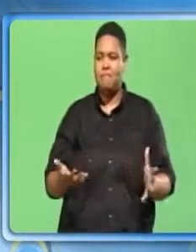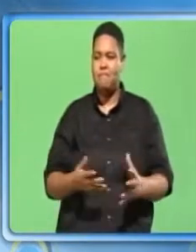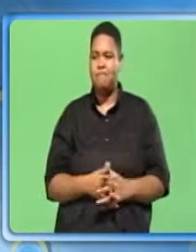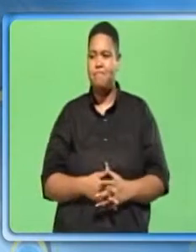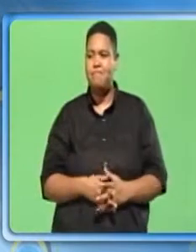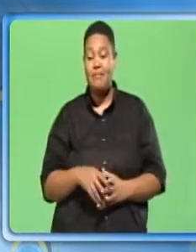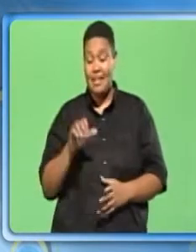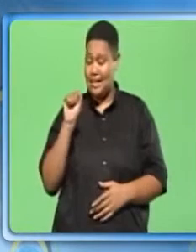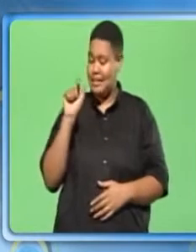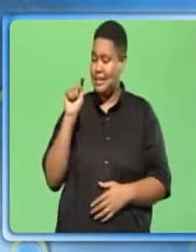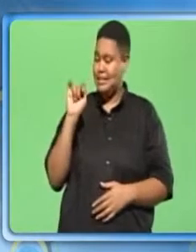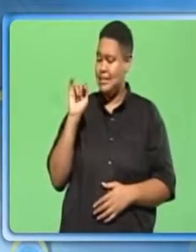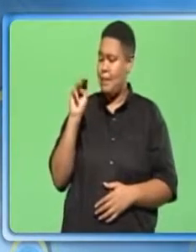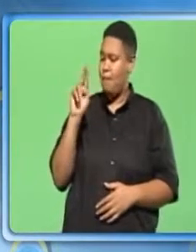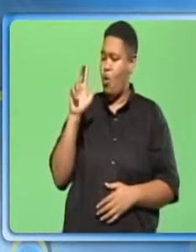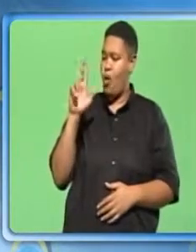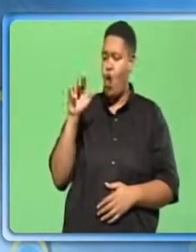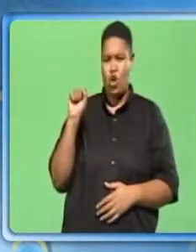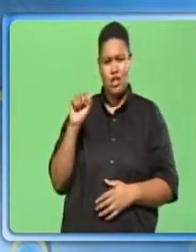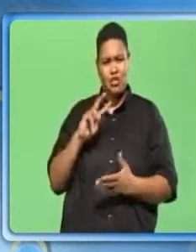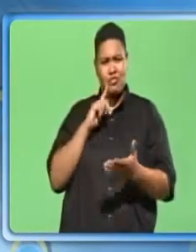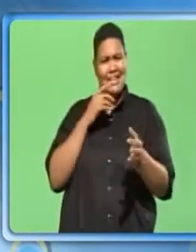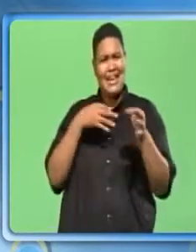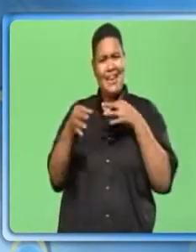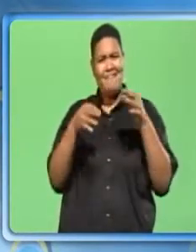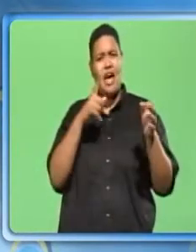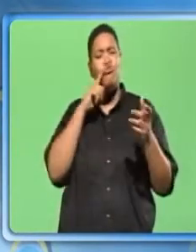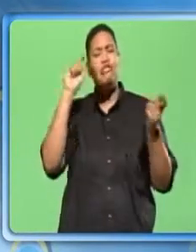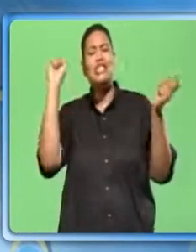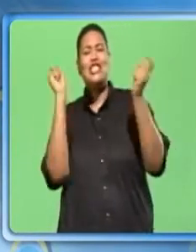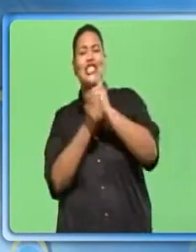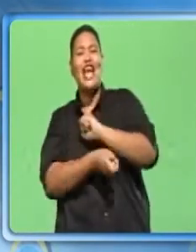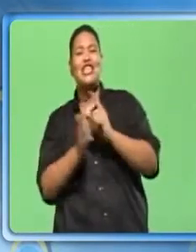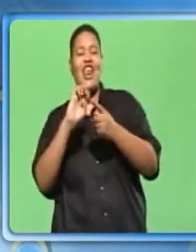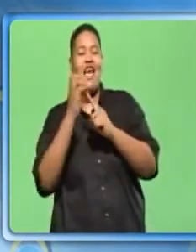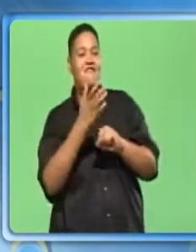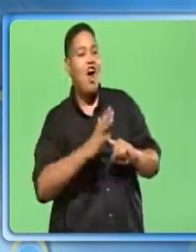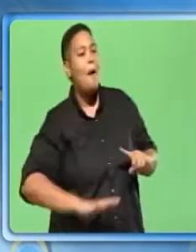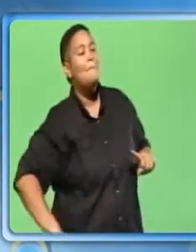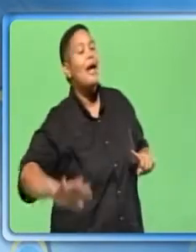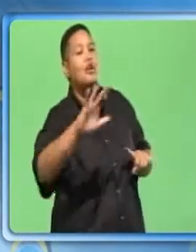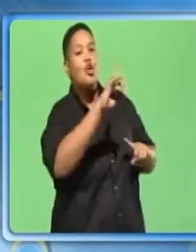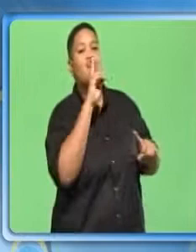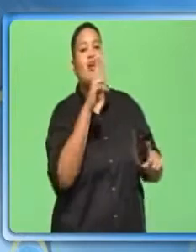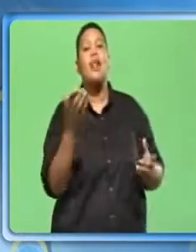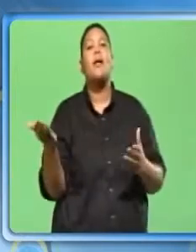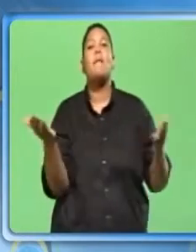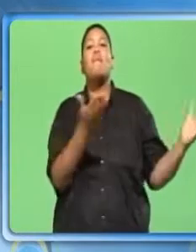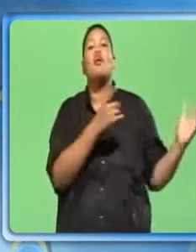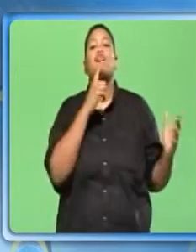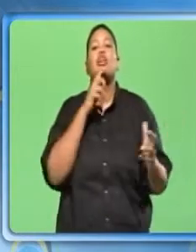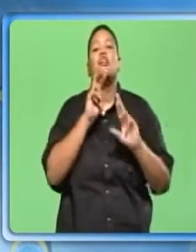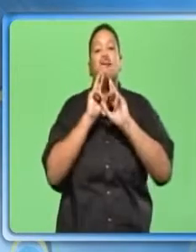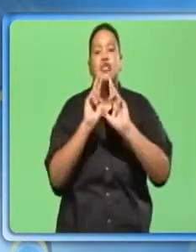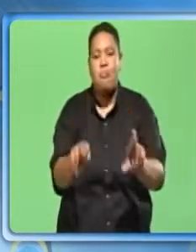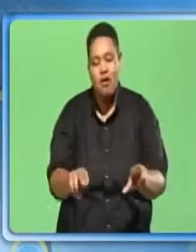A stimulus may be defined as a change in the environment that brings about a